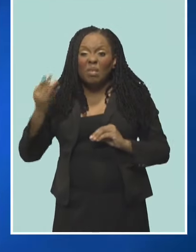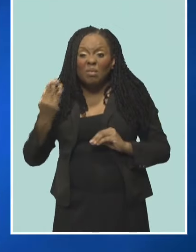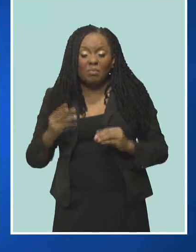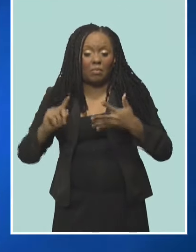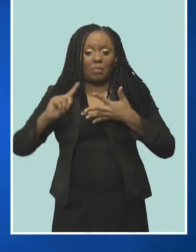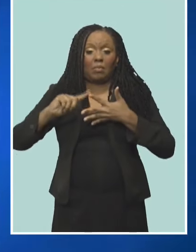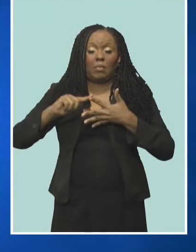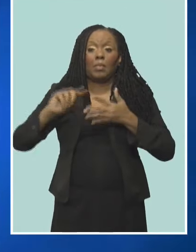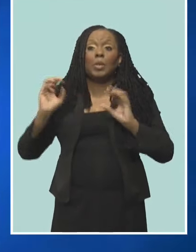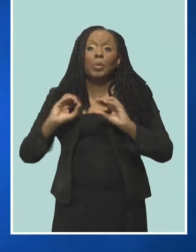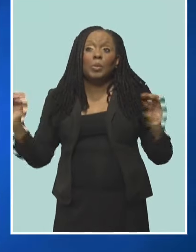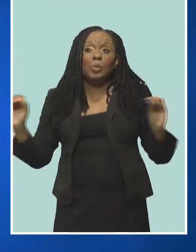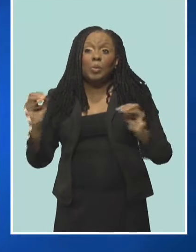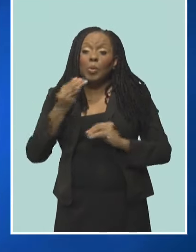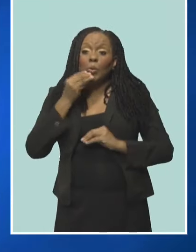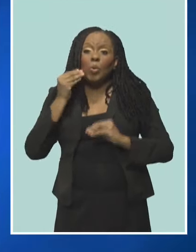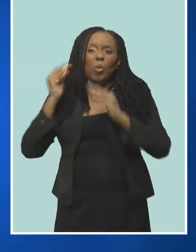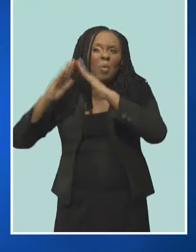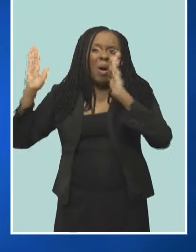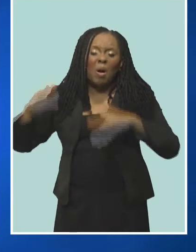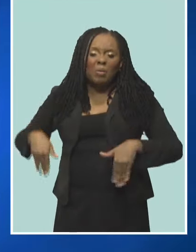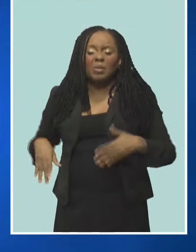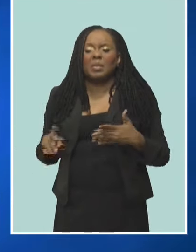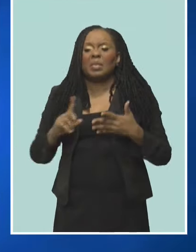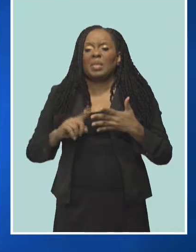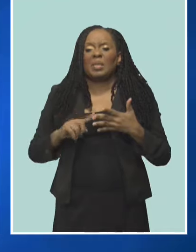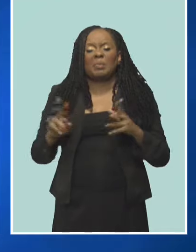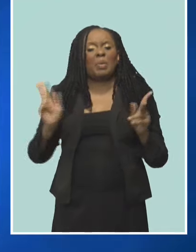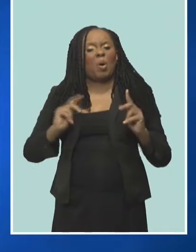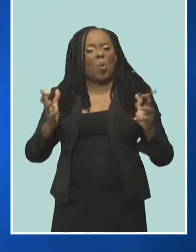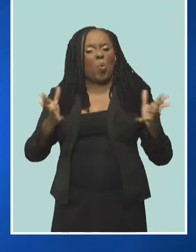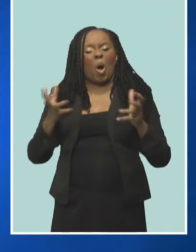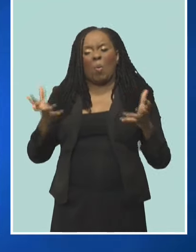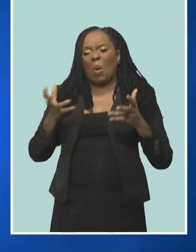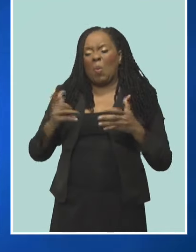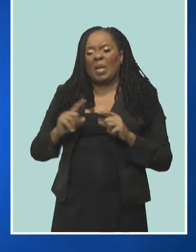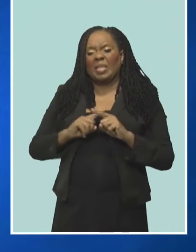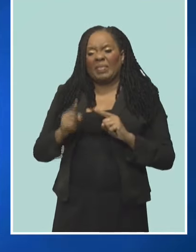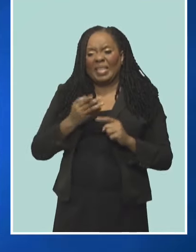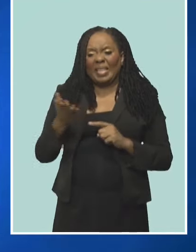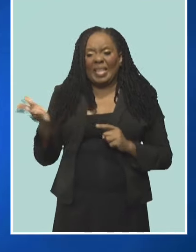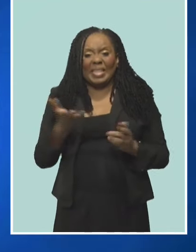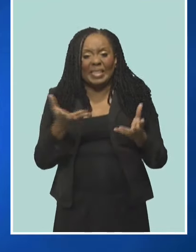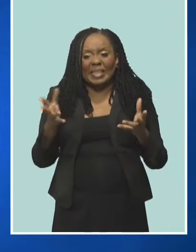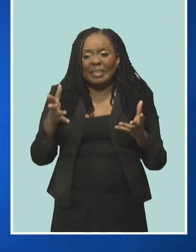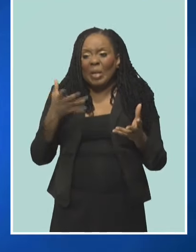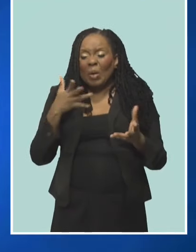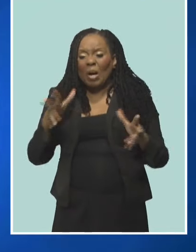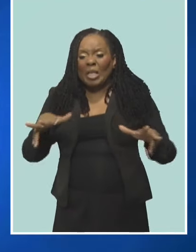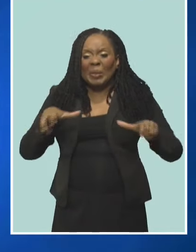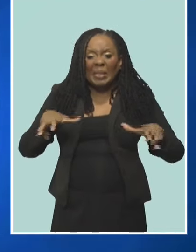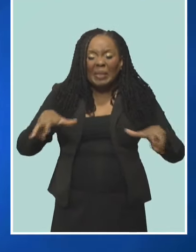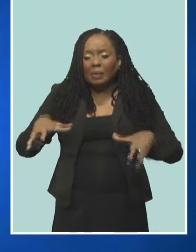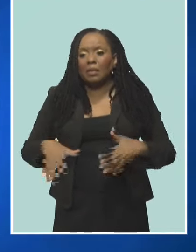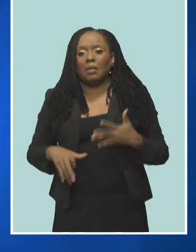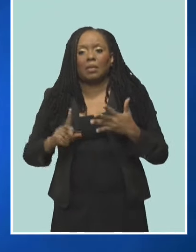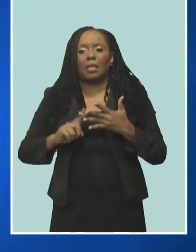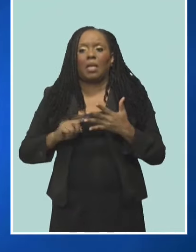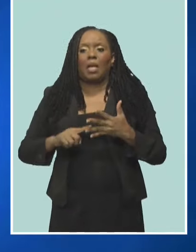homelessness, moral decay, materialism, addiction, violent